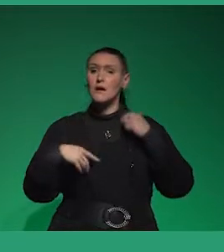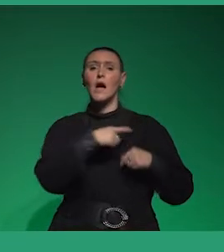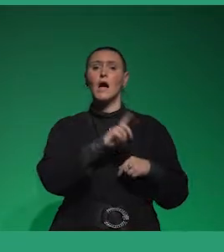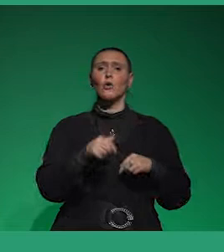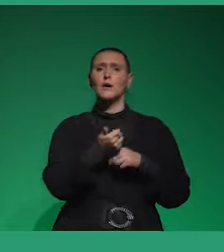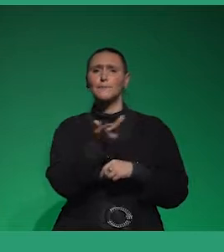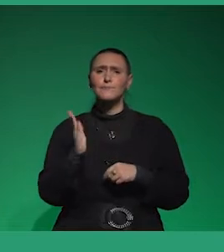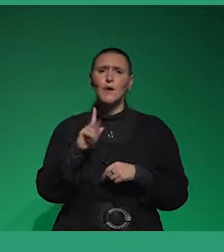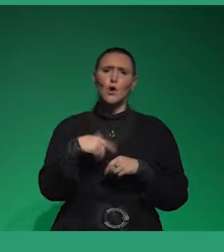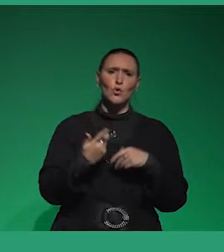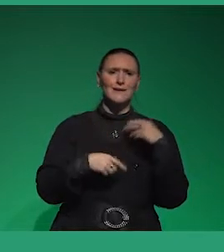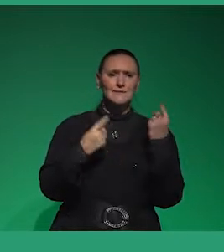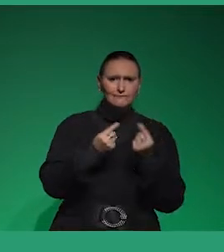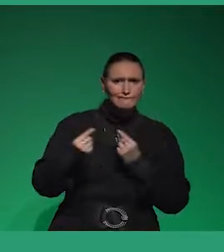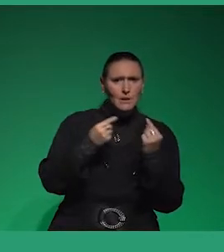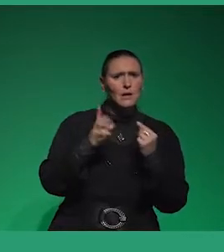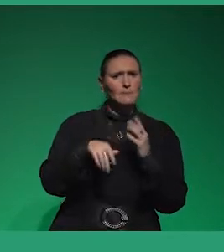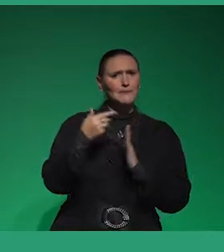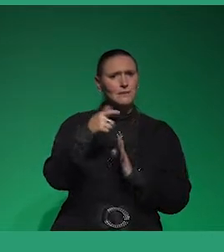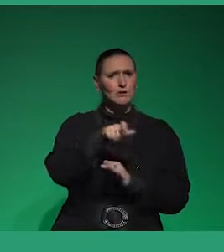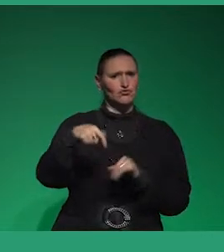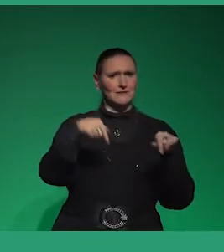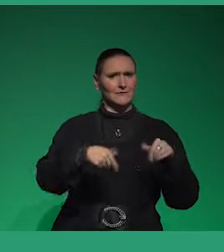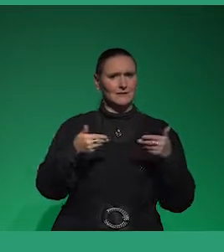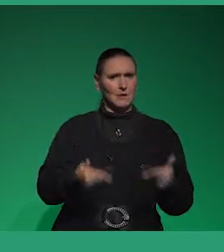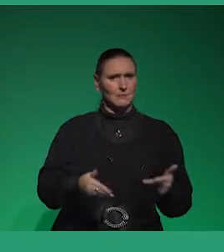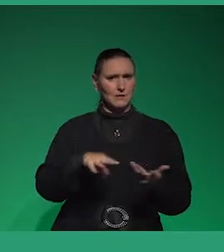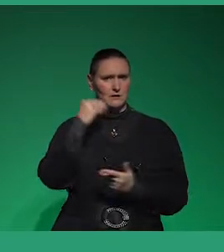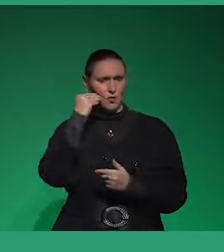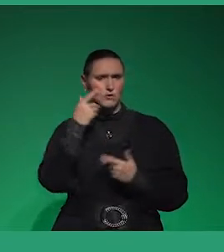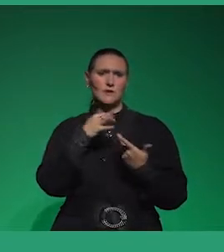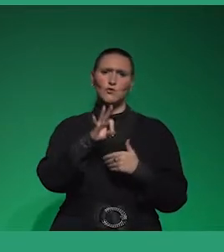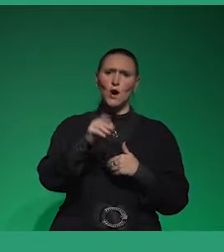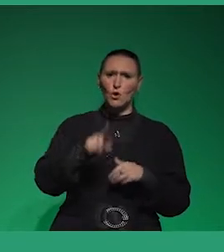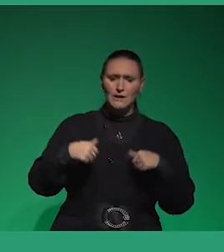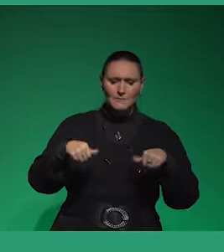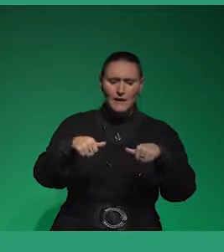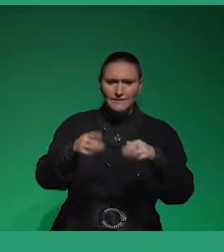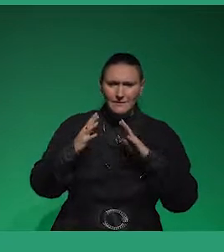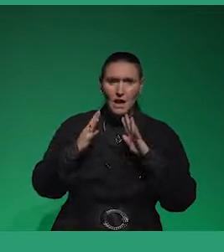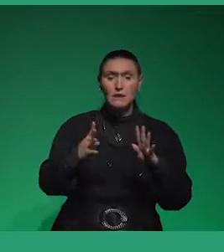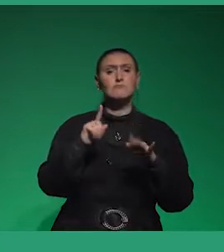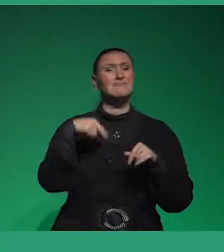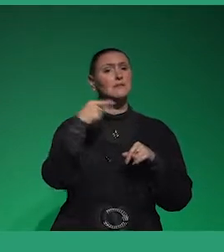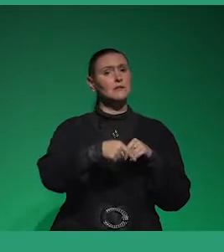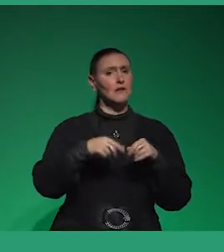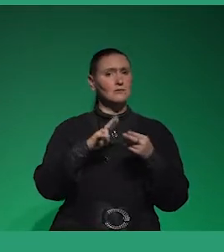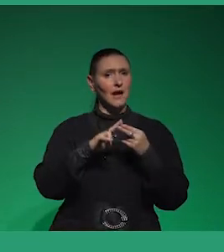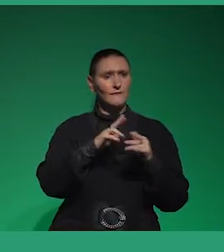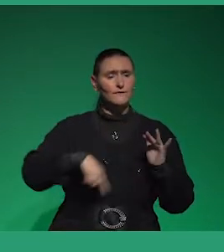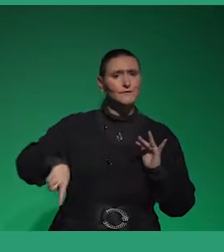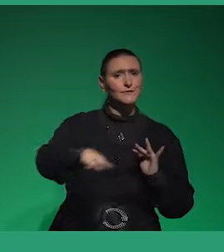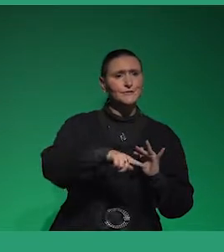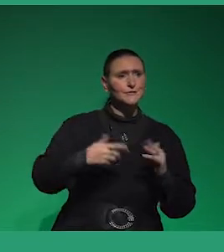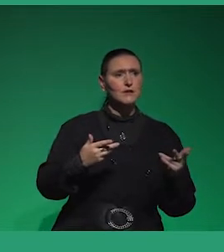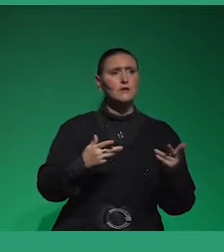local village people about what kind of trees could be planted to in which oil palm plantations. And here's meetings with a tribe